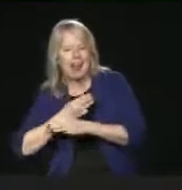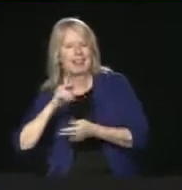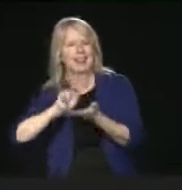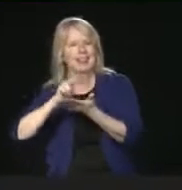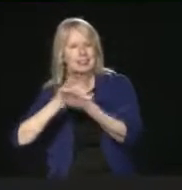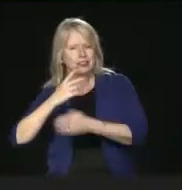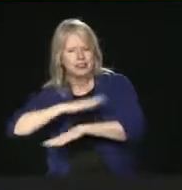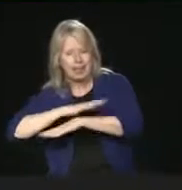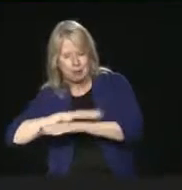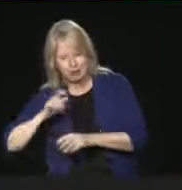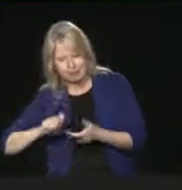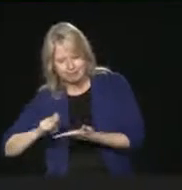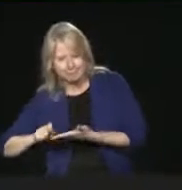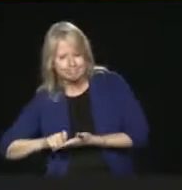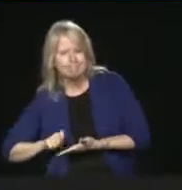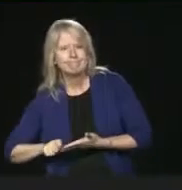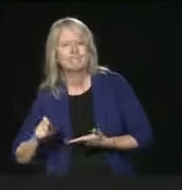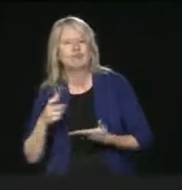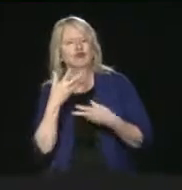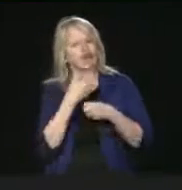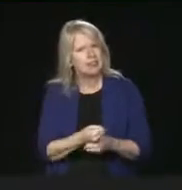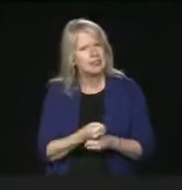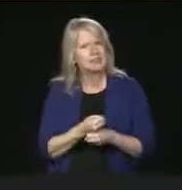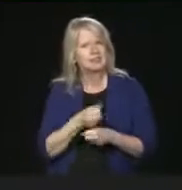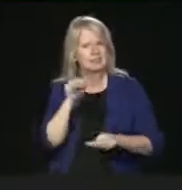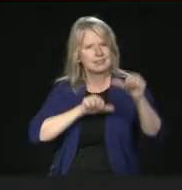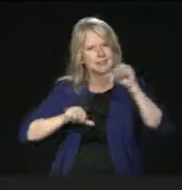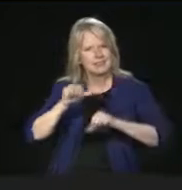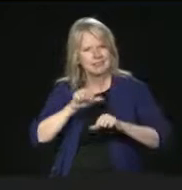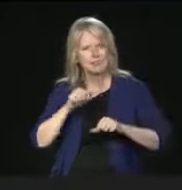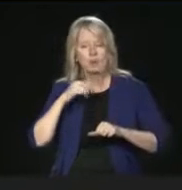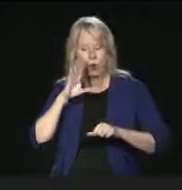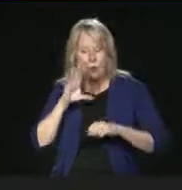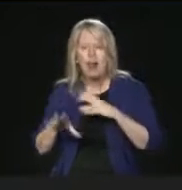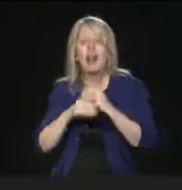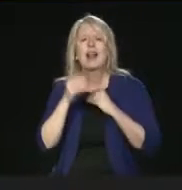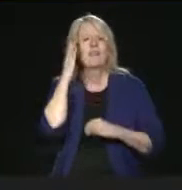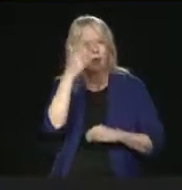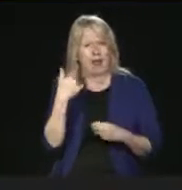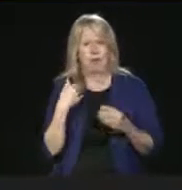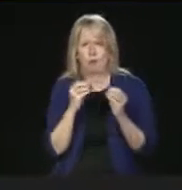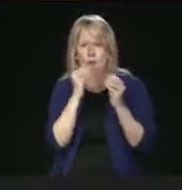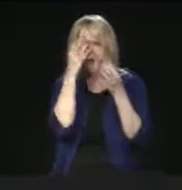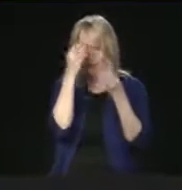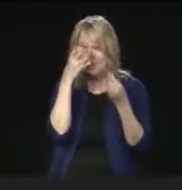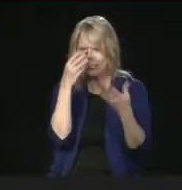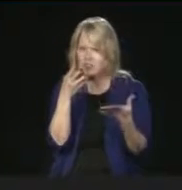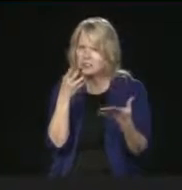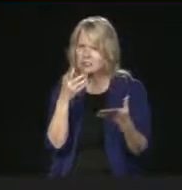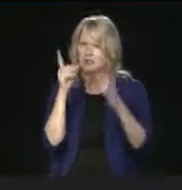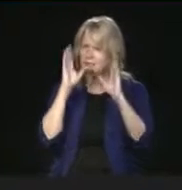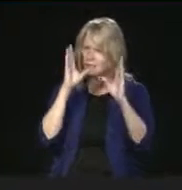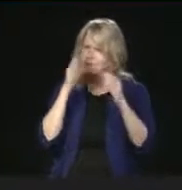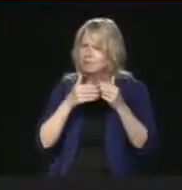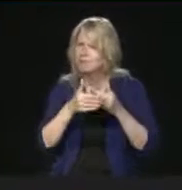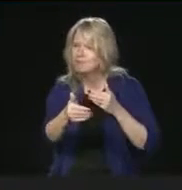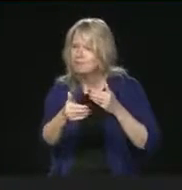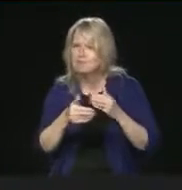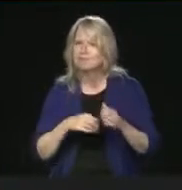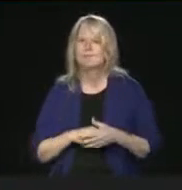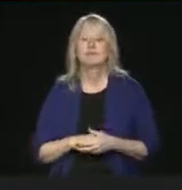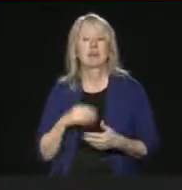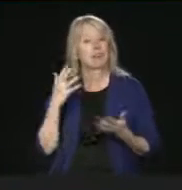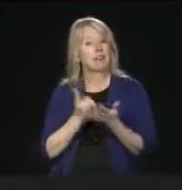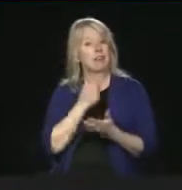science. We're going to have more to say to you soon, so stay tuned. In the meantime, let's make sure